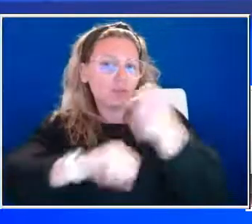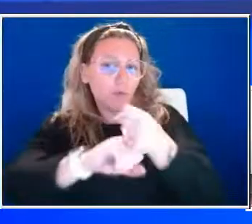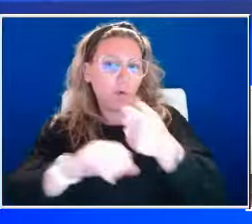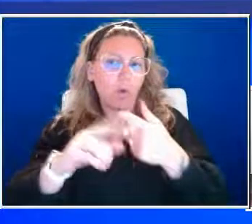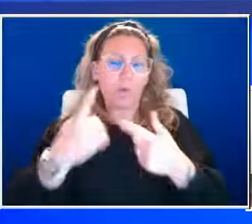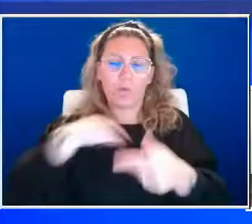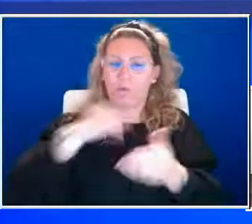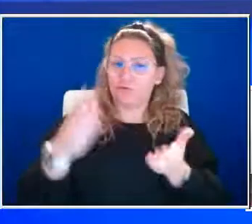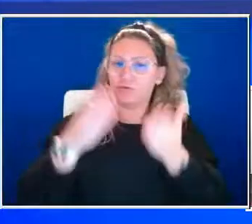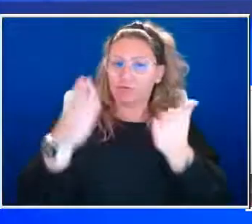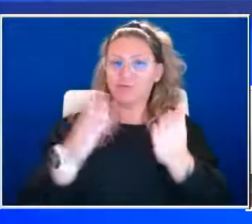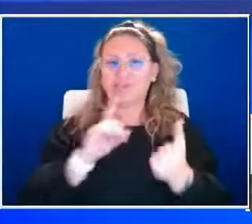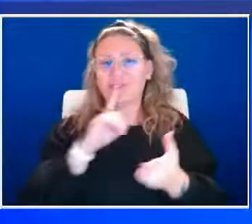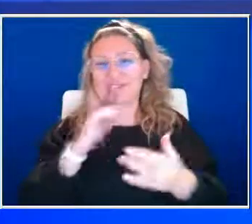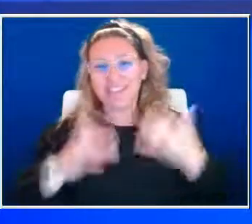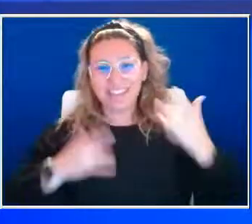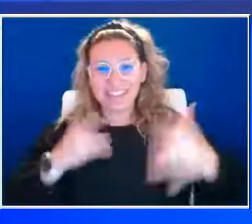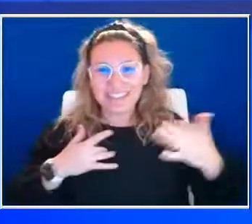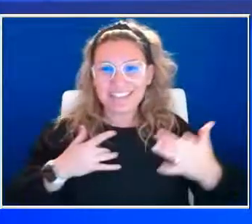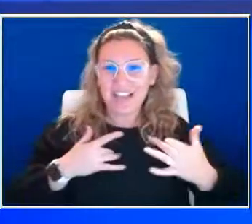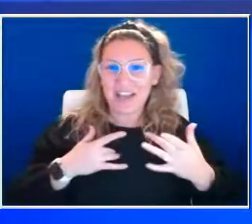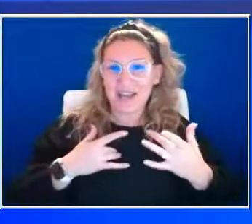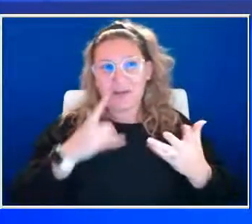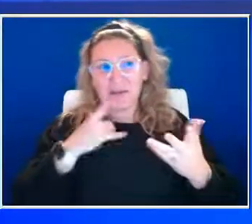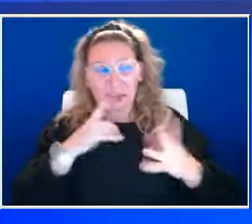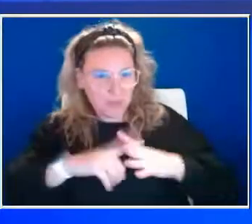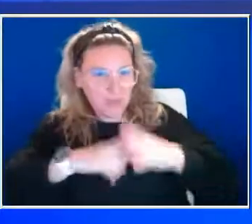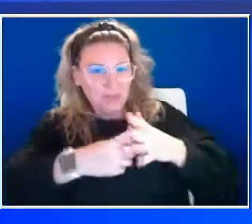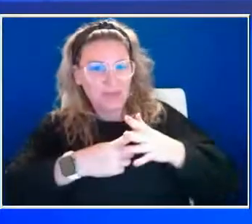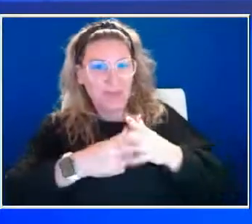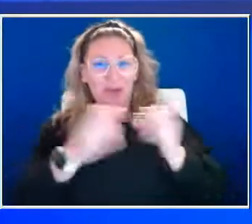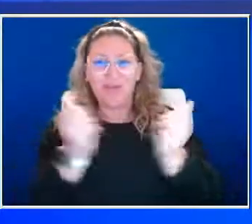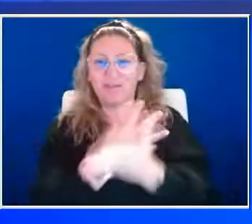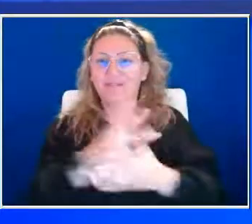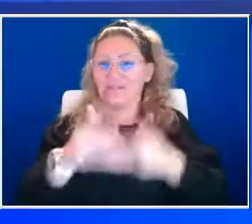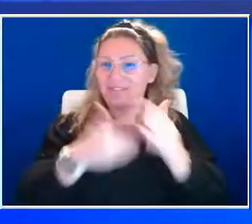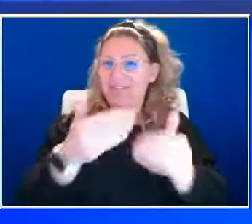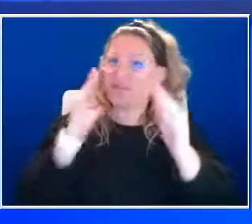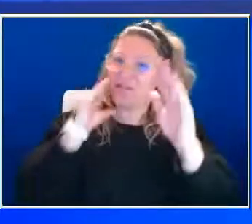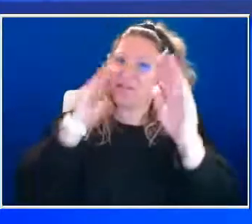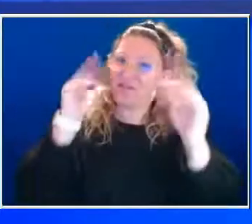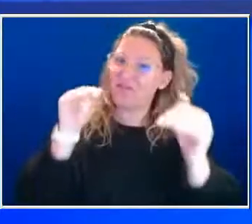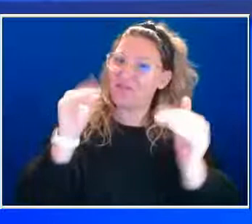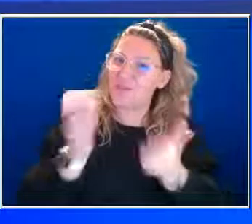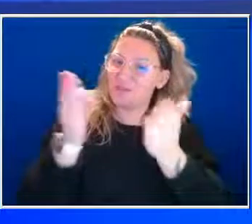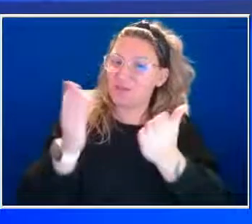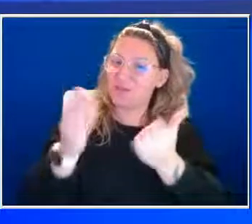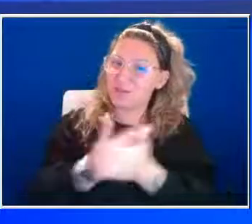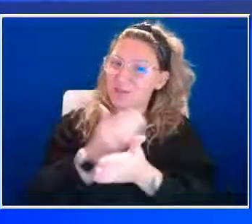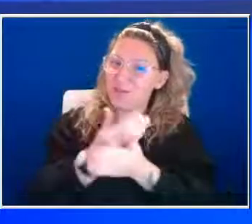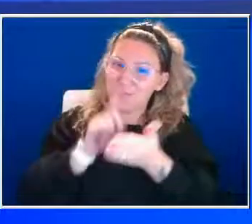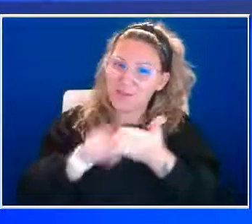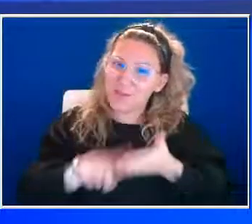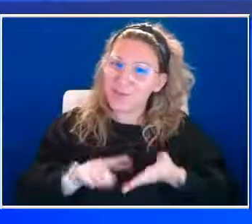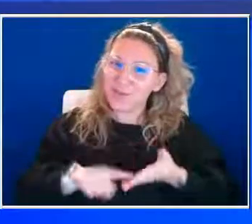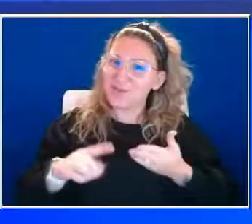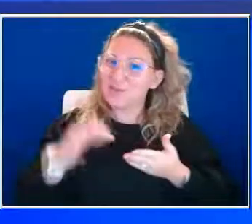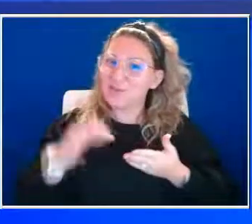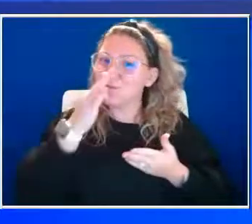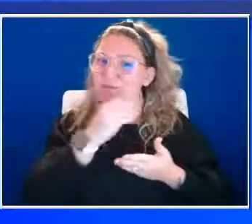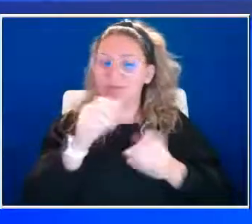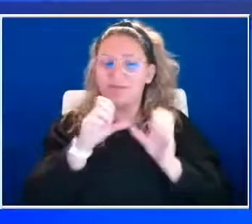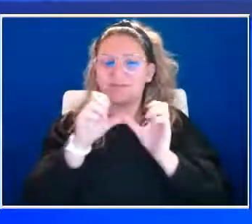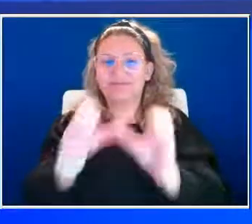really exciting to be on the forefront of all of this and hopefully present our new research soon. Yes. So that we can continue to pave the